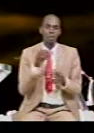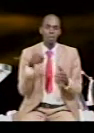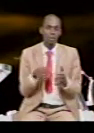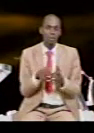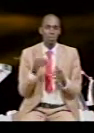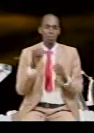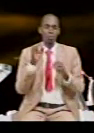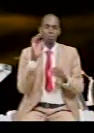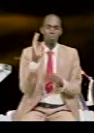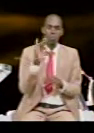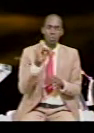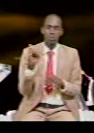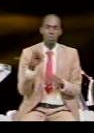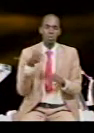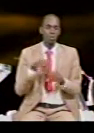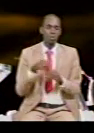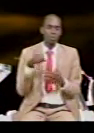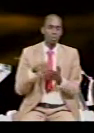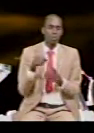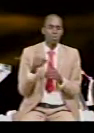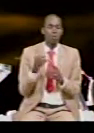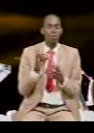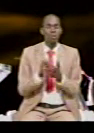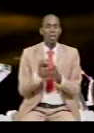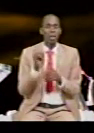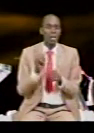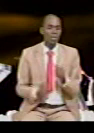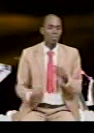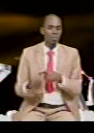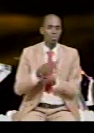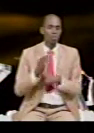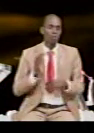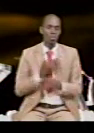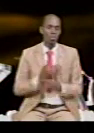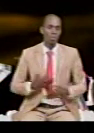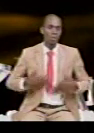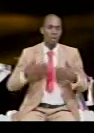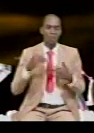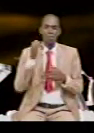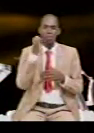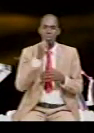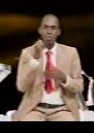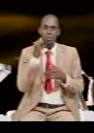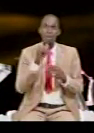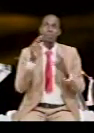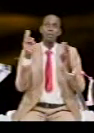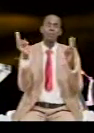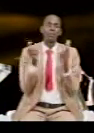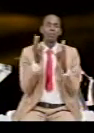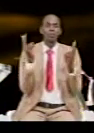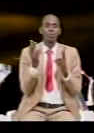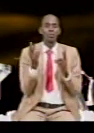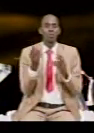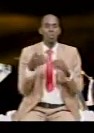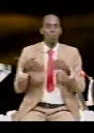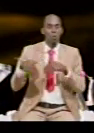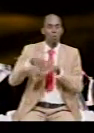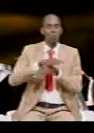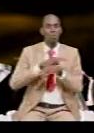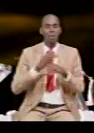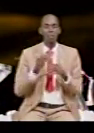God, our daily life will be that of victory over besetting sins